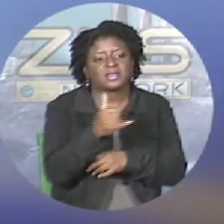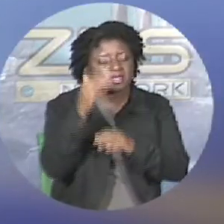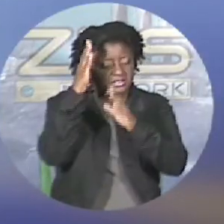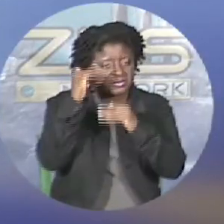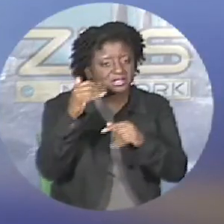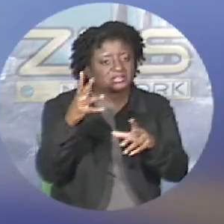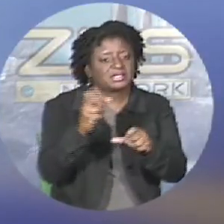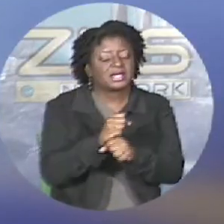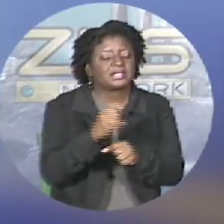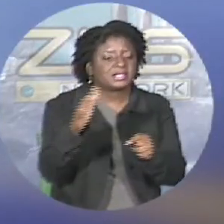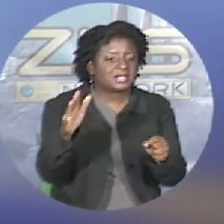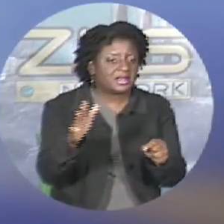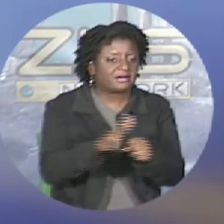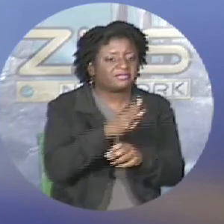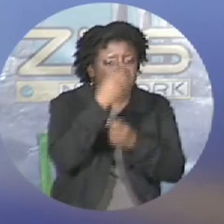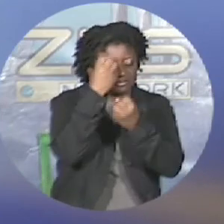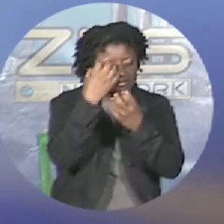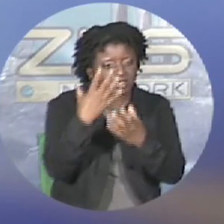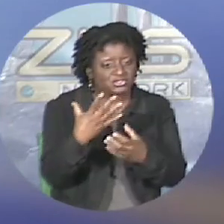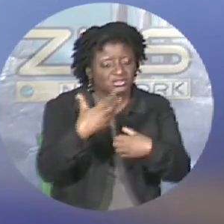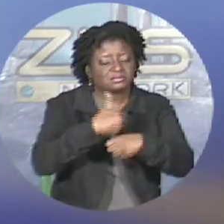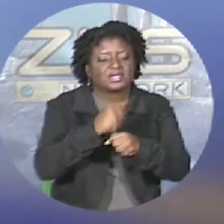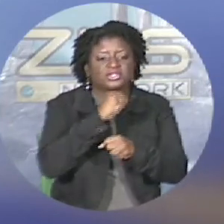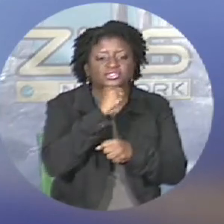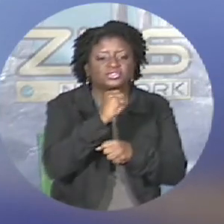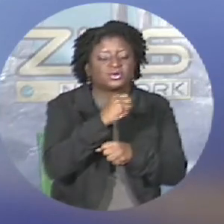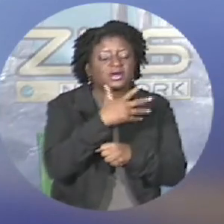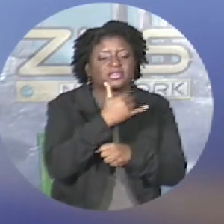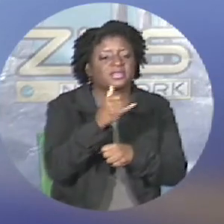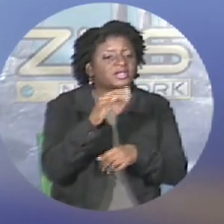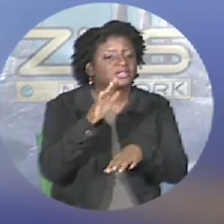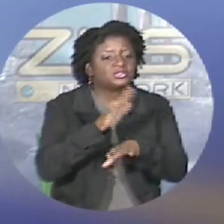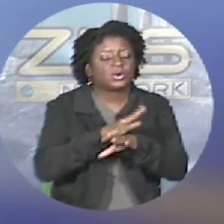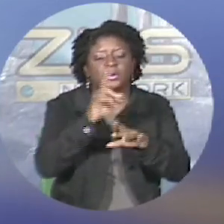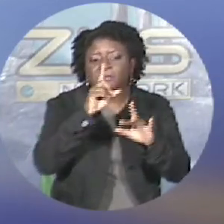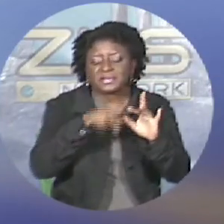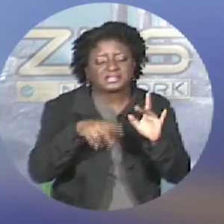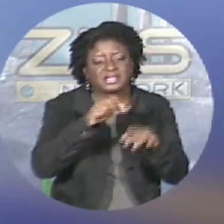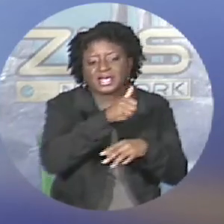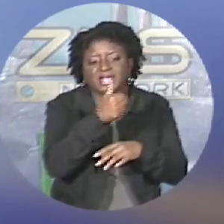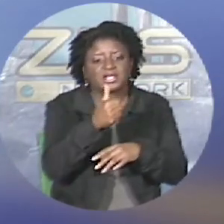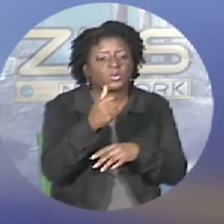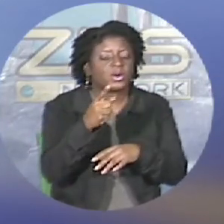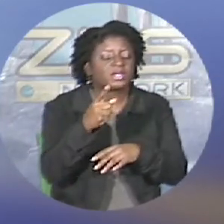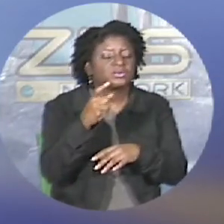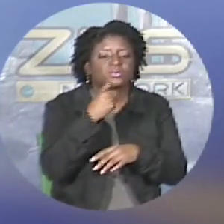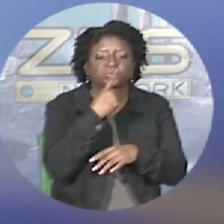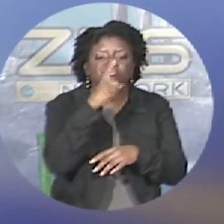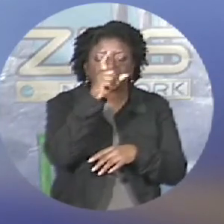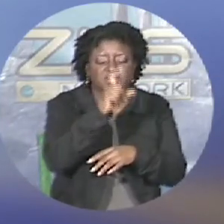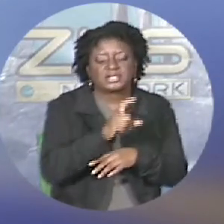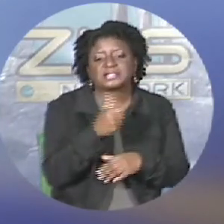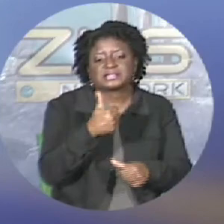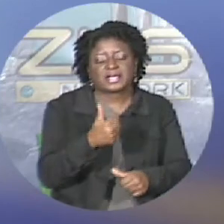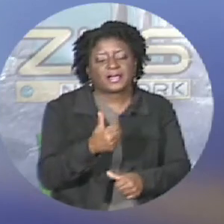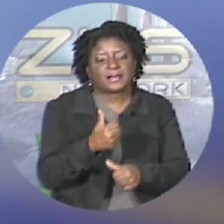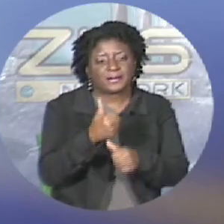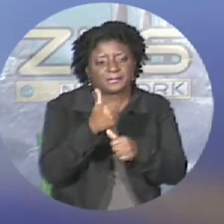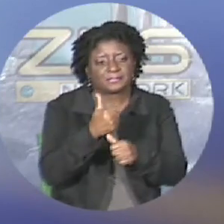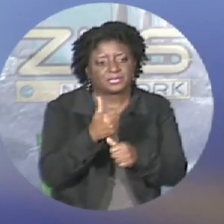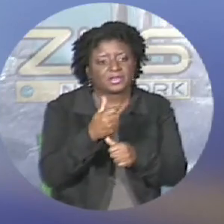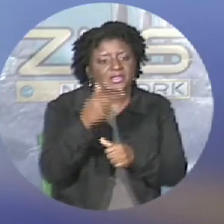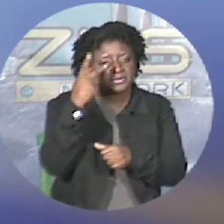enough information to ensure they don't miss anyone needing help. The Prime Minister shares the sentiments expressed by some that the